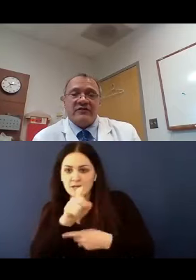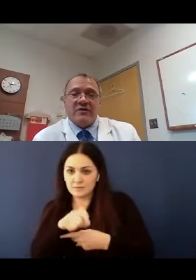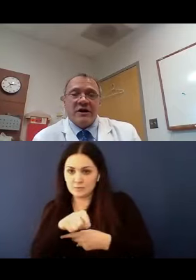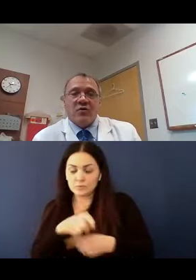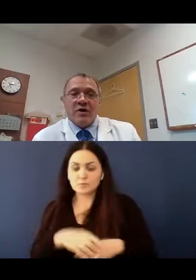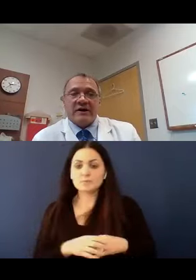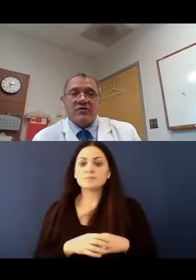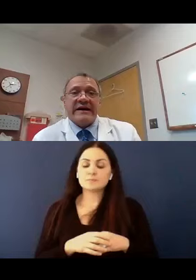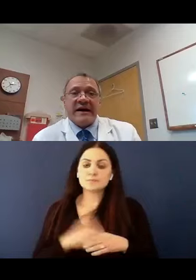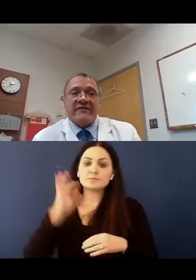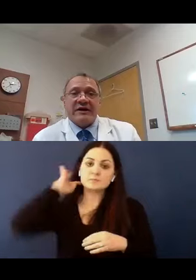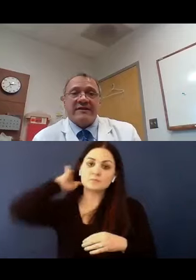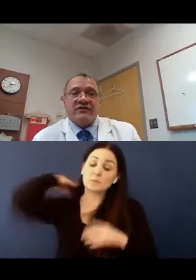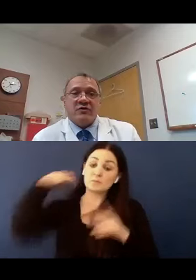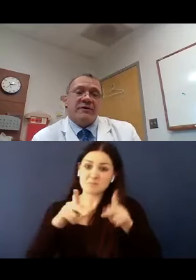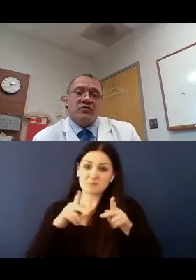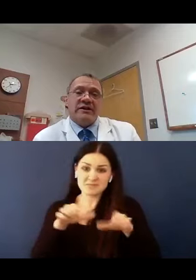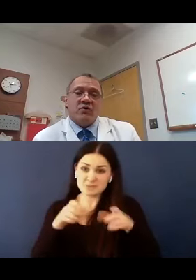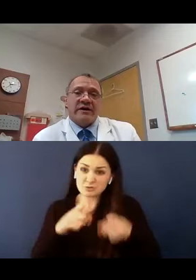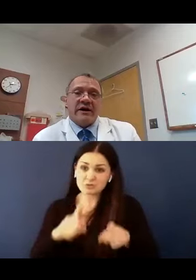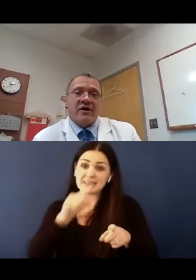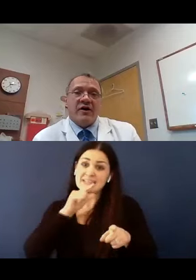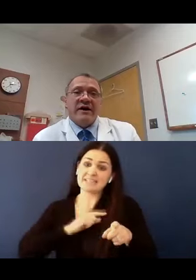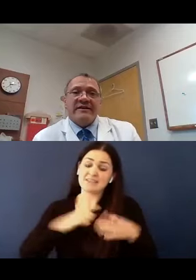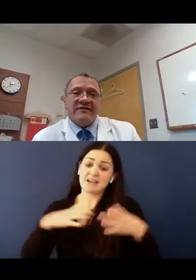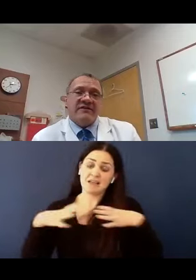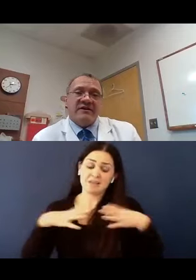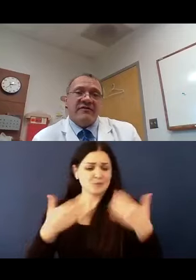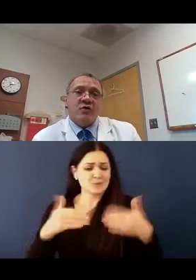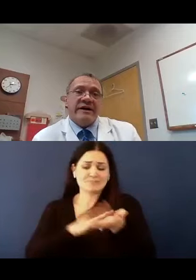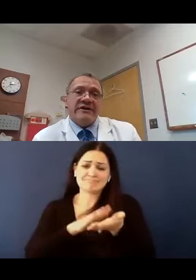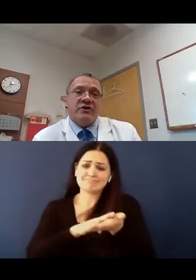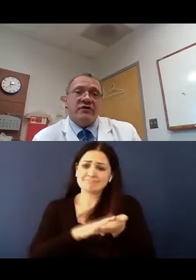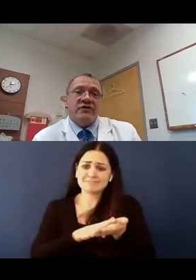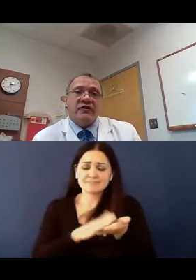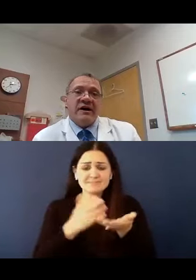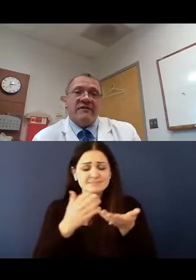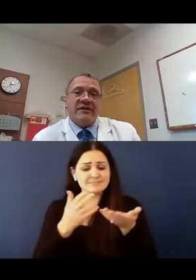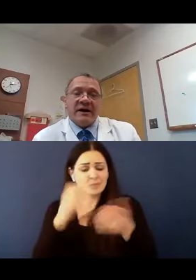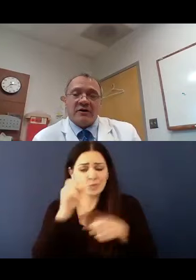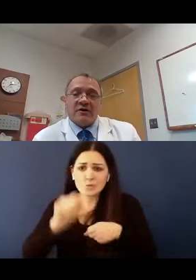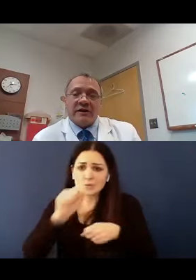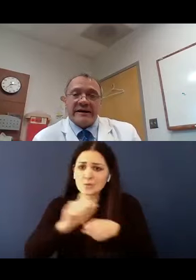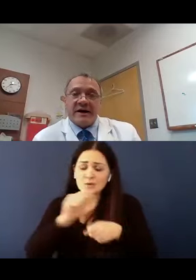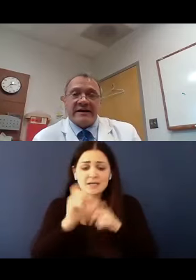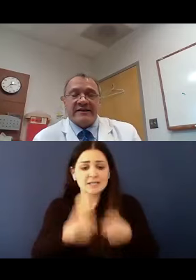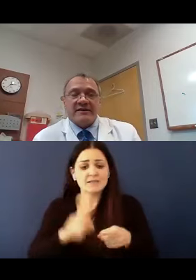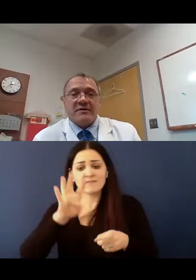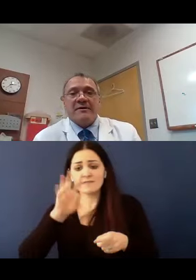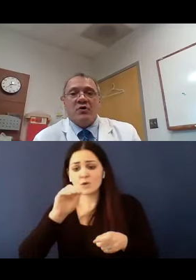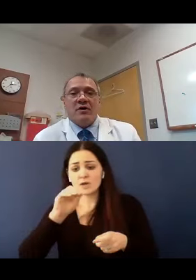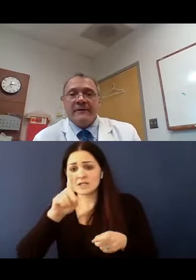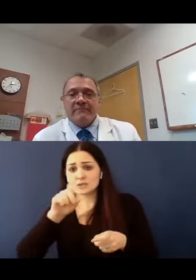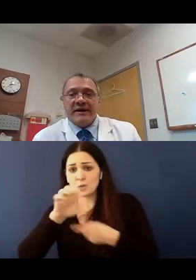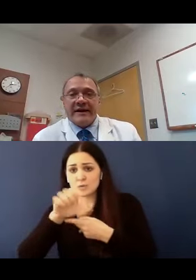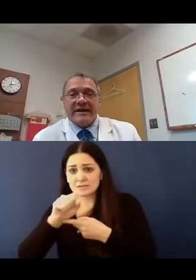holiday. So what a great effort. And this group is really working hard. They've given 40 doses of the monoclonal antibody. I think that's